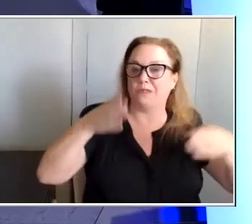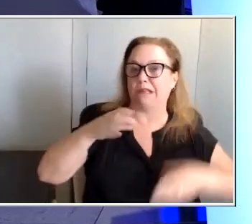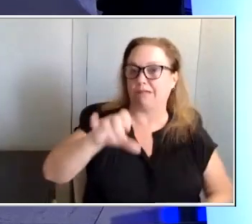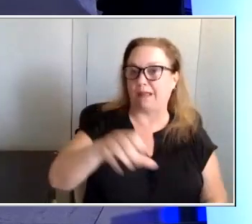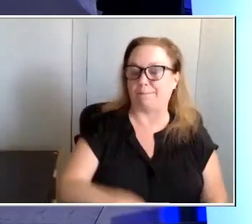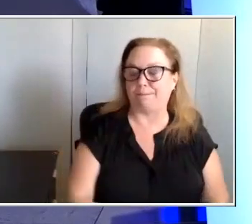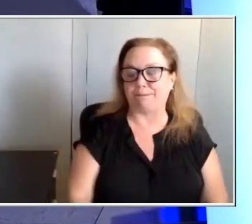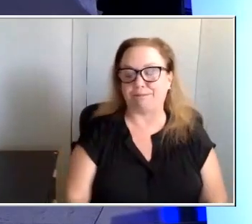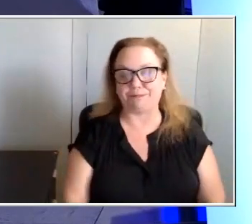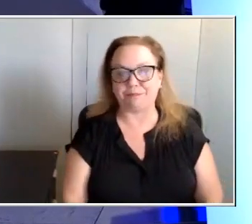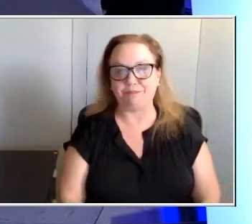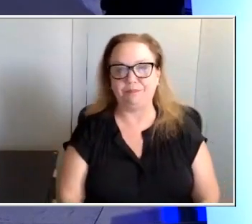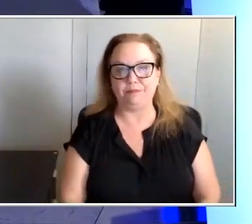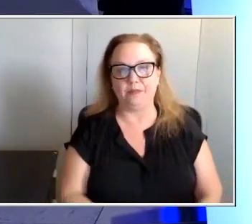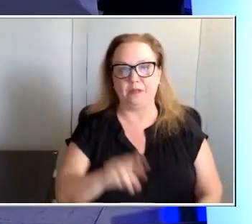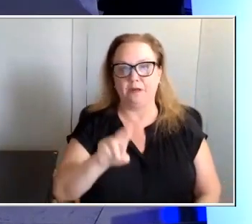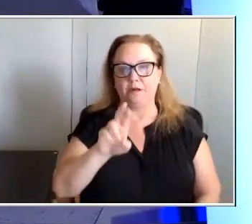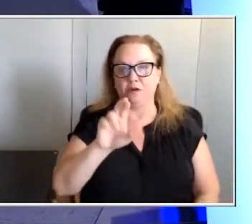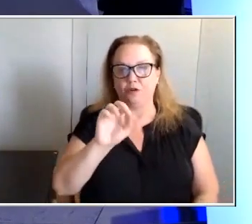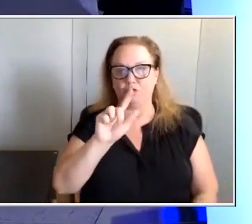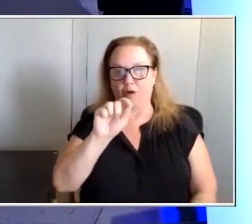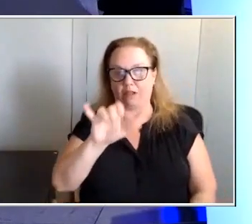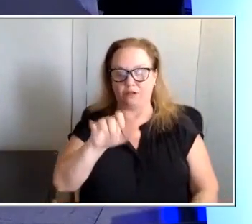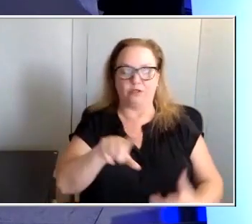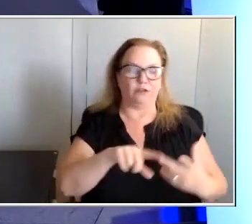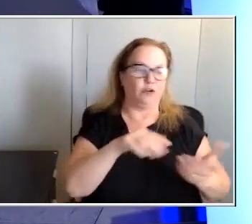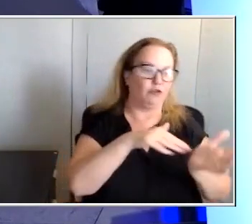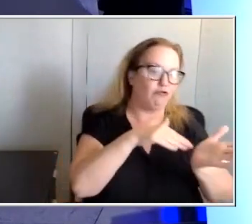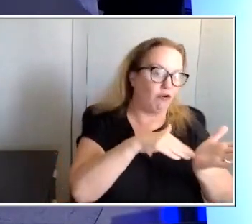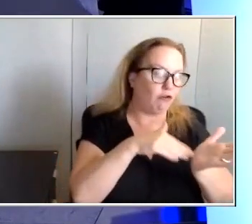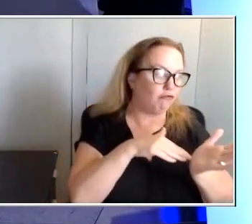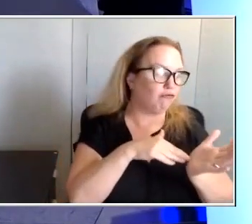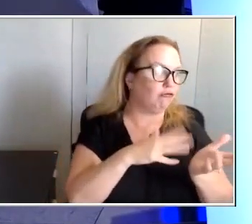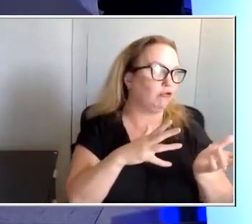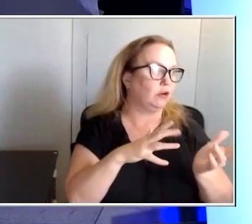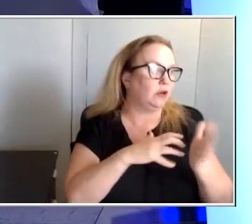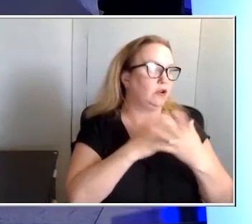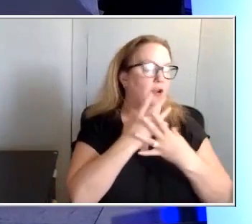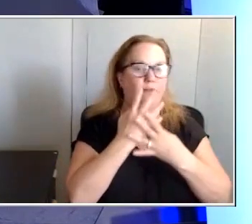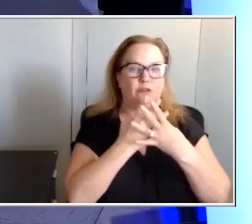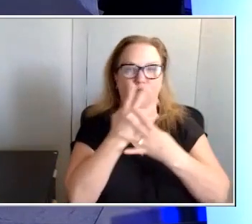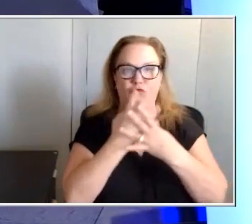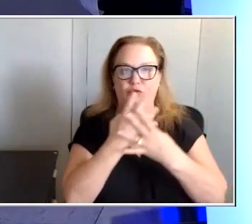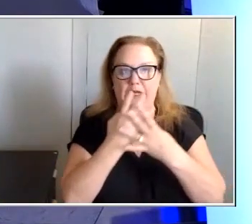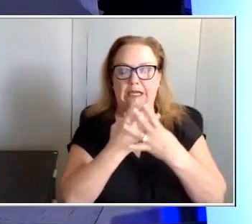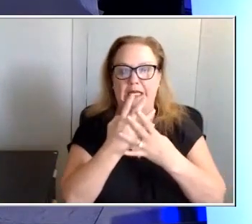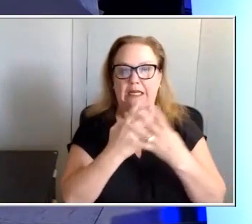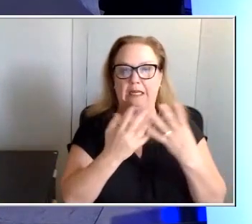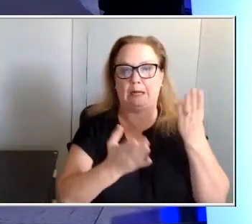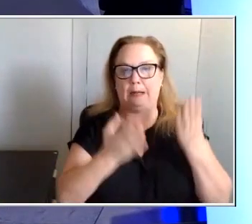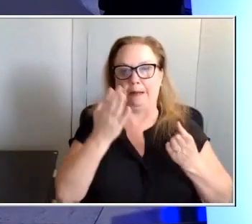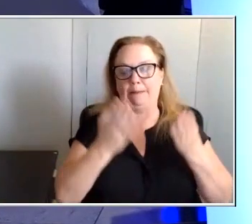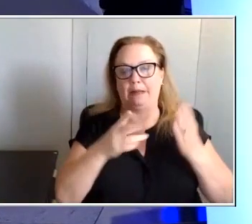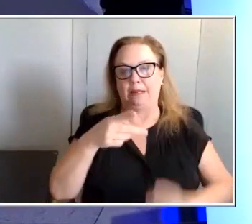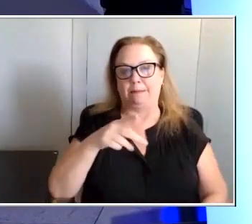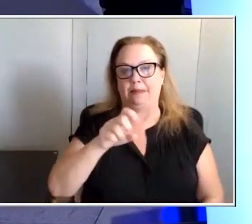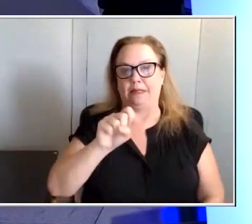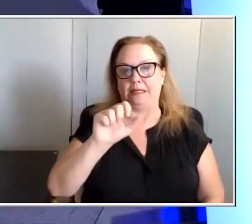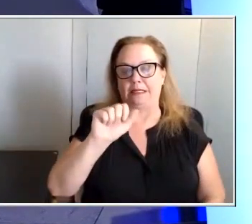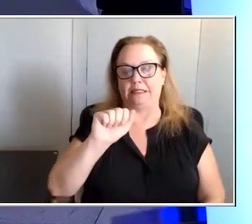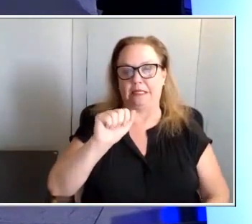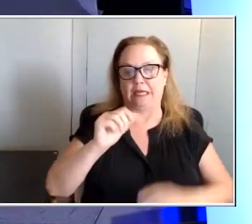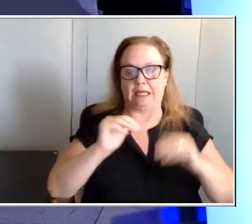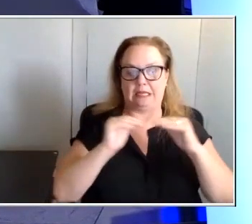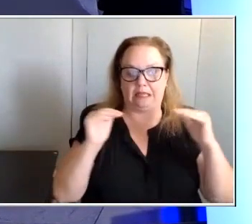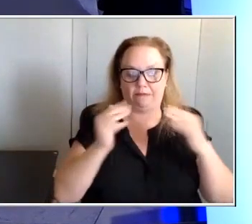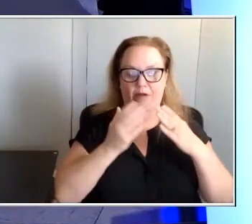see your urologist or you see your primary care doctor, you have a screening perhaps there, maybe they're doing the PSA level, things get a little